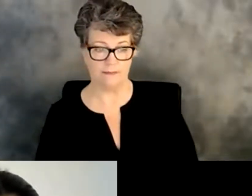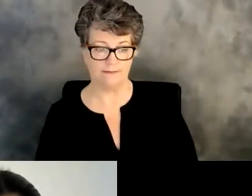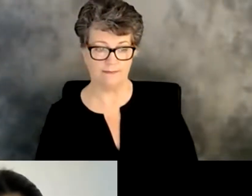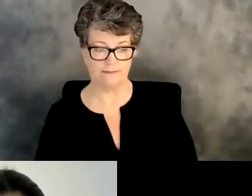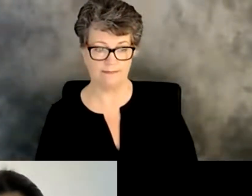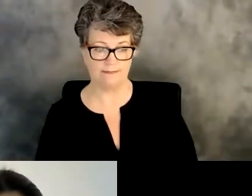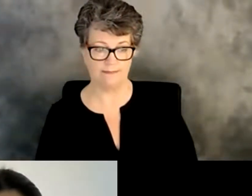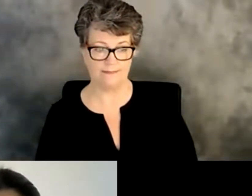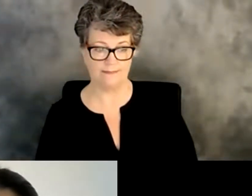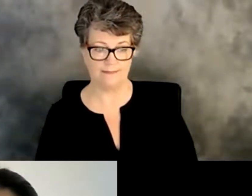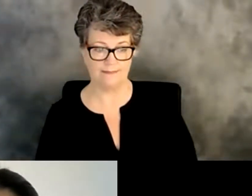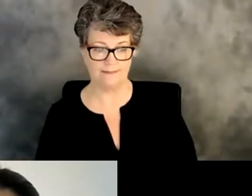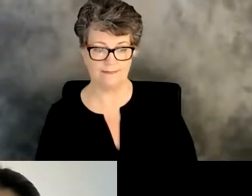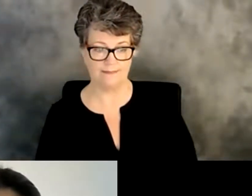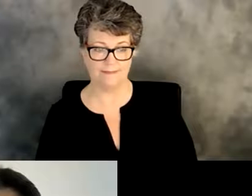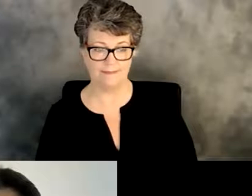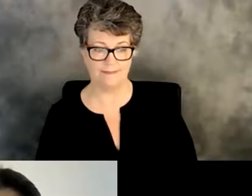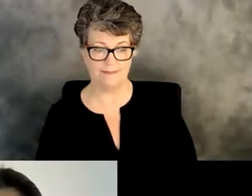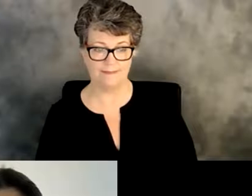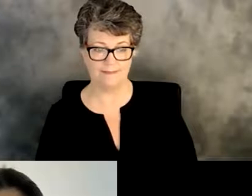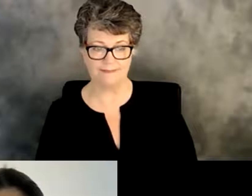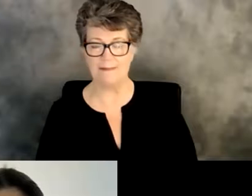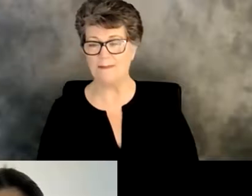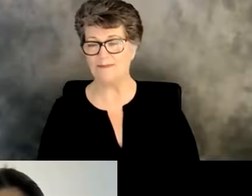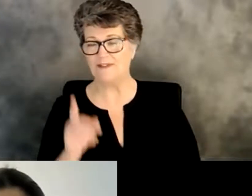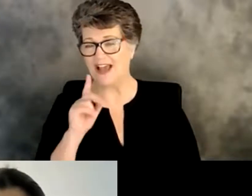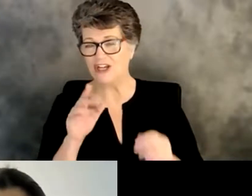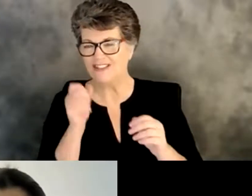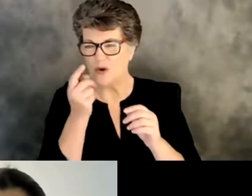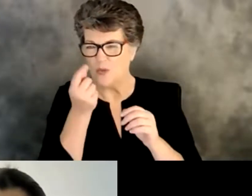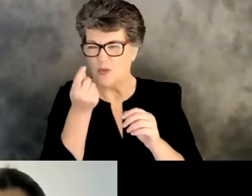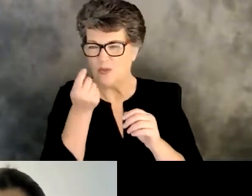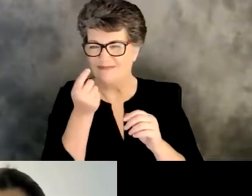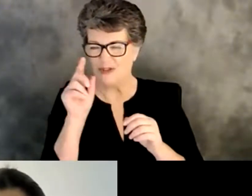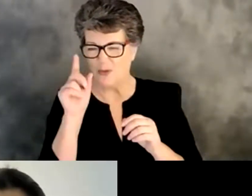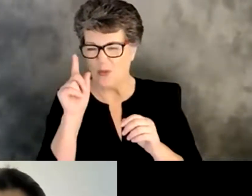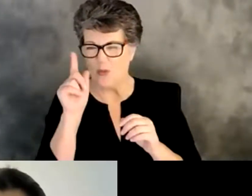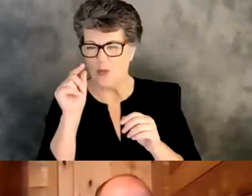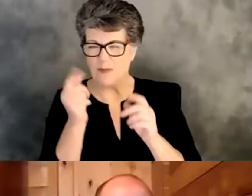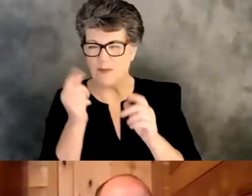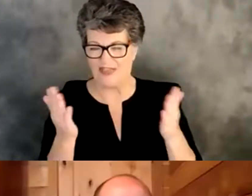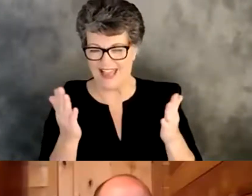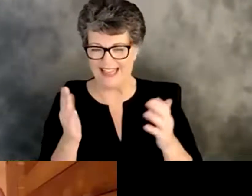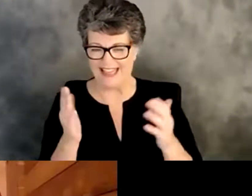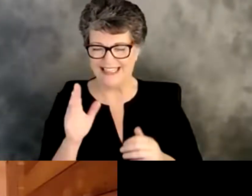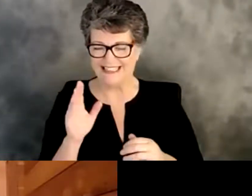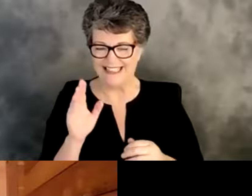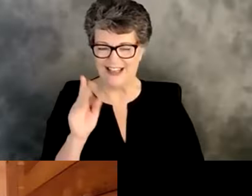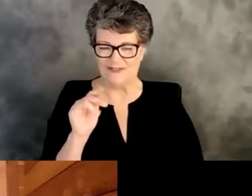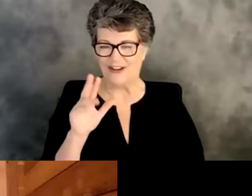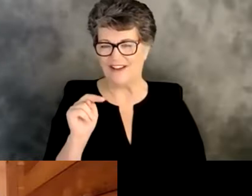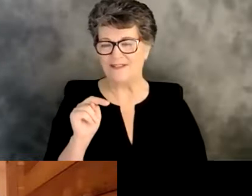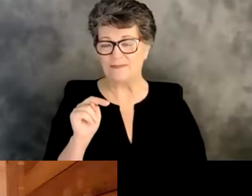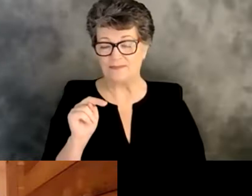Kevin, is that a new hand? Yeah, if I could just sneak in with one other thing that I think builds off of what Kieran was saying and Fernando said too, is